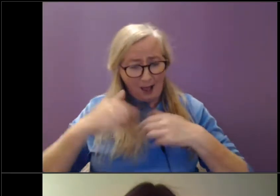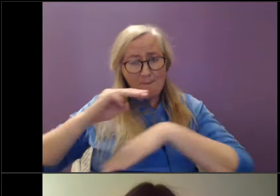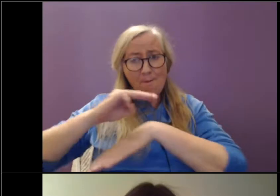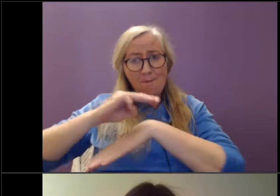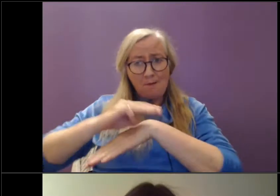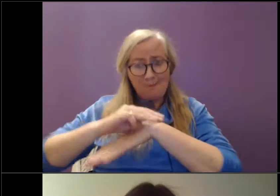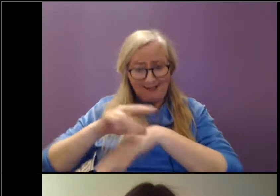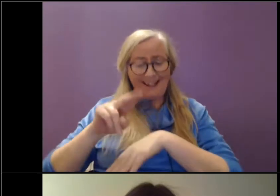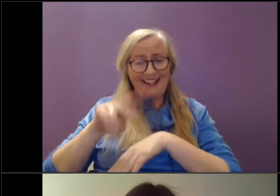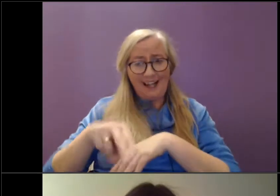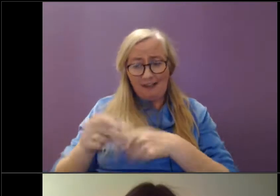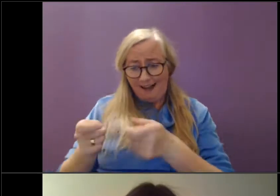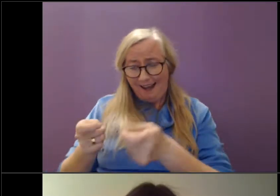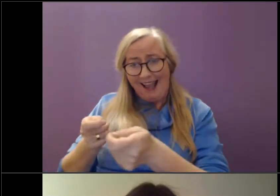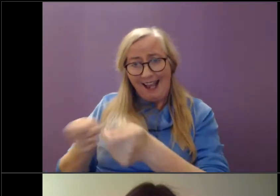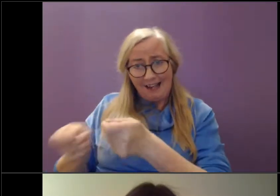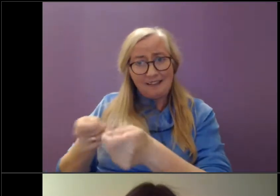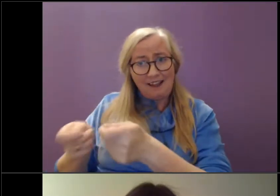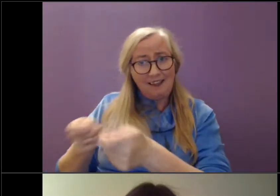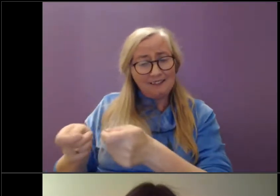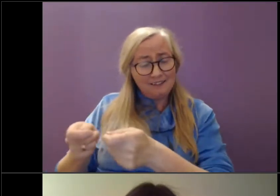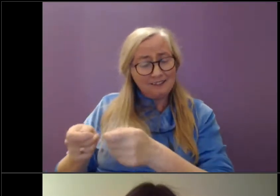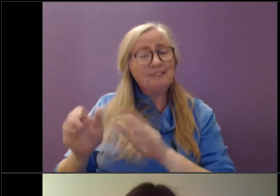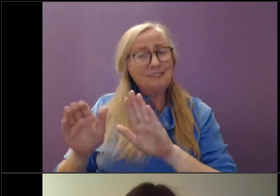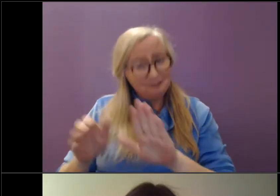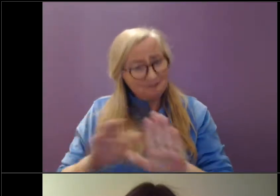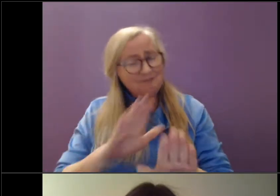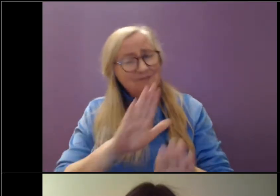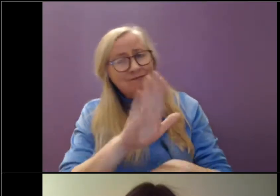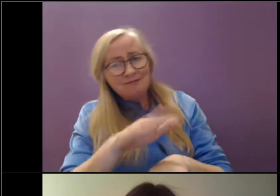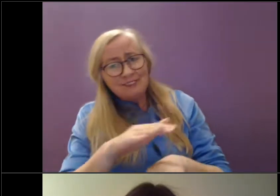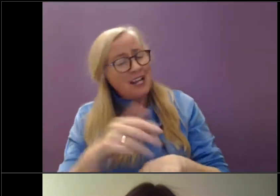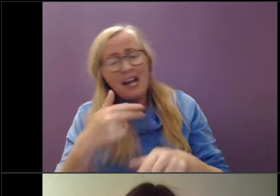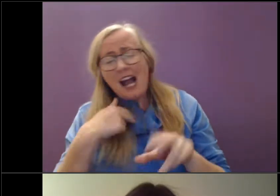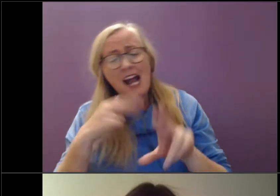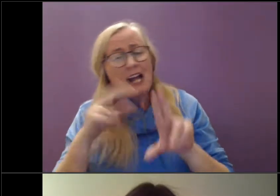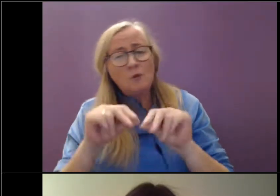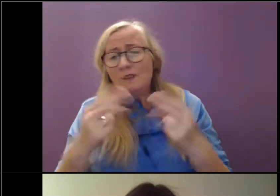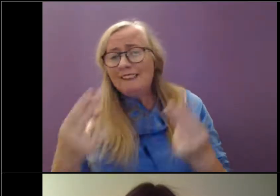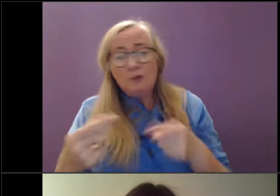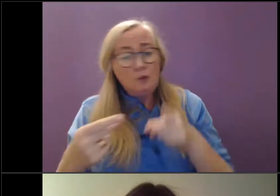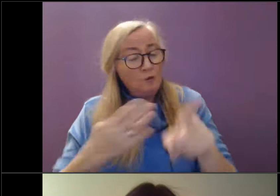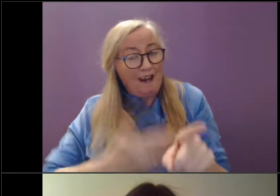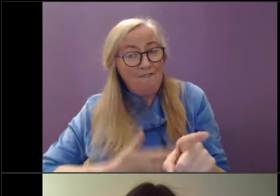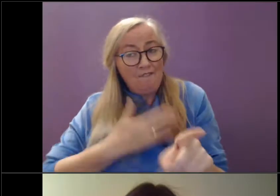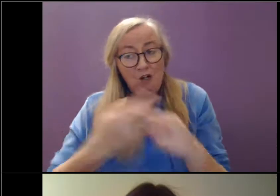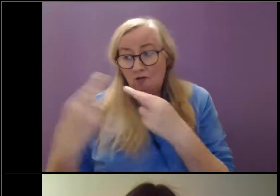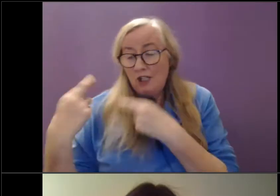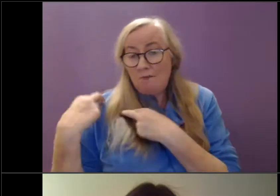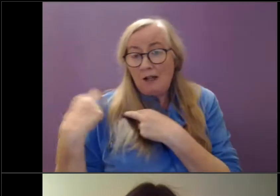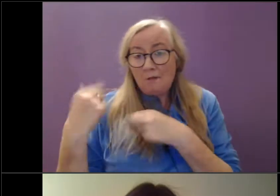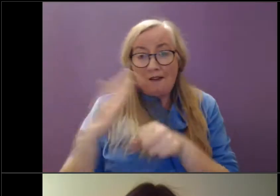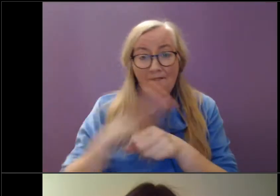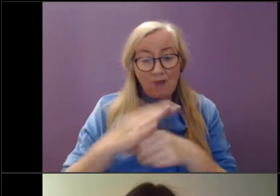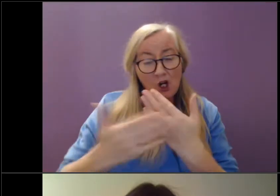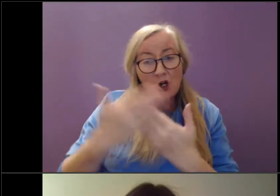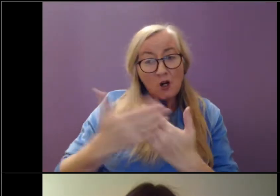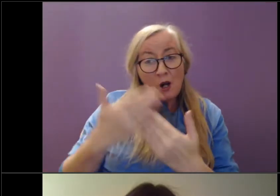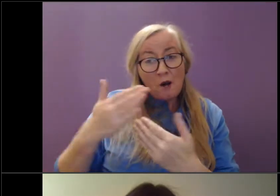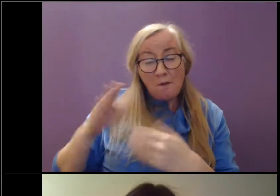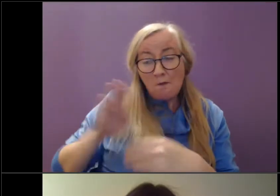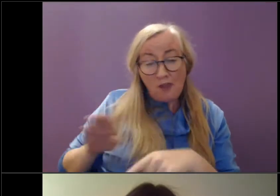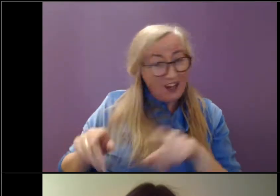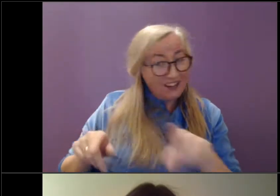it, and you know what I mean, and say, look, I don't want you to feel responsible for your younger brother. Just say, you know, you're my child, you're